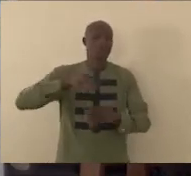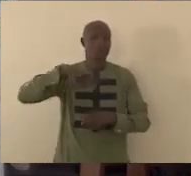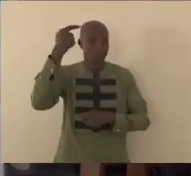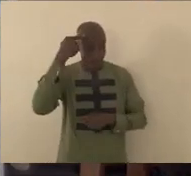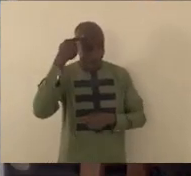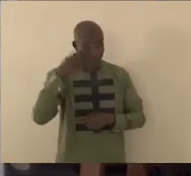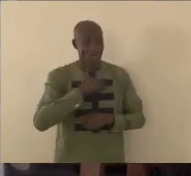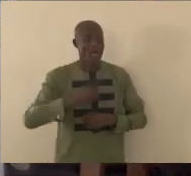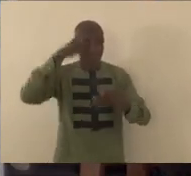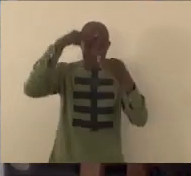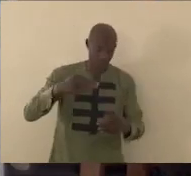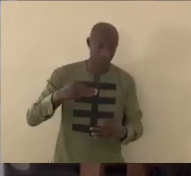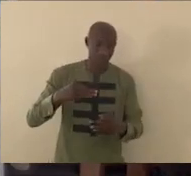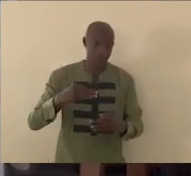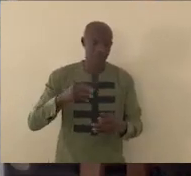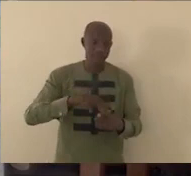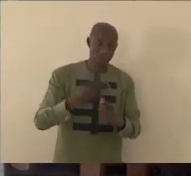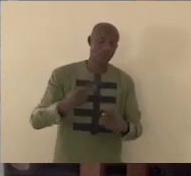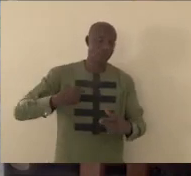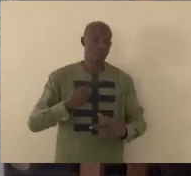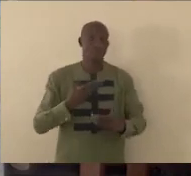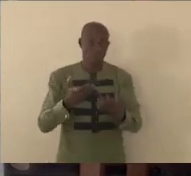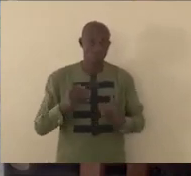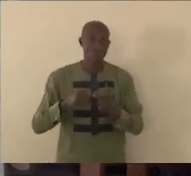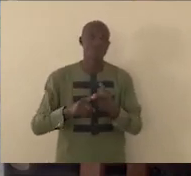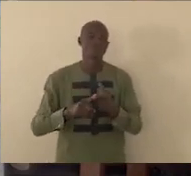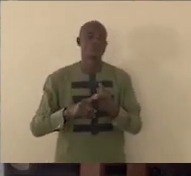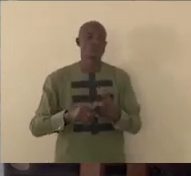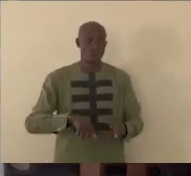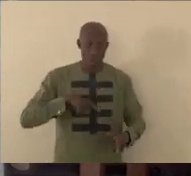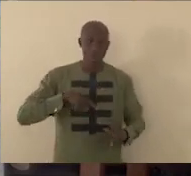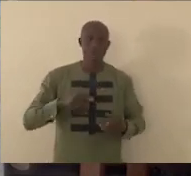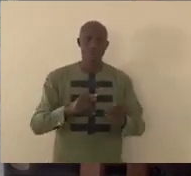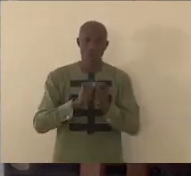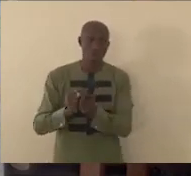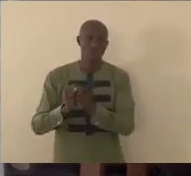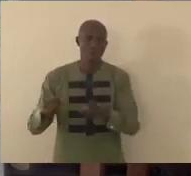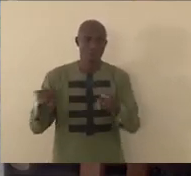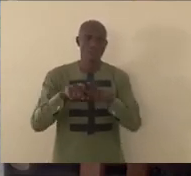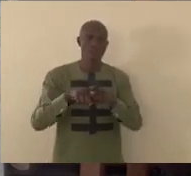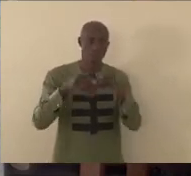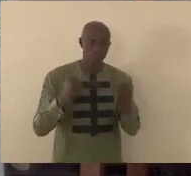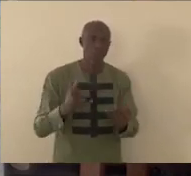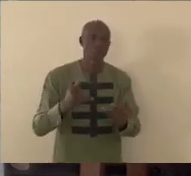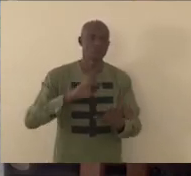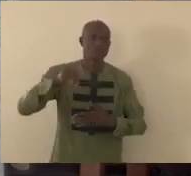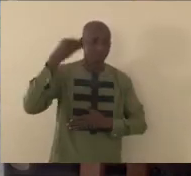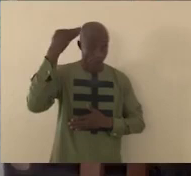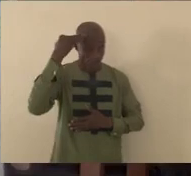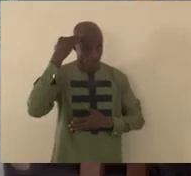on whether we want to live under a monarchical theocracy of some sort or we want to live together as a modern